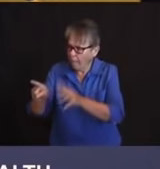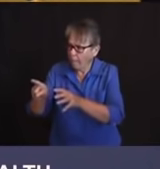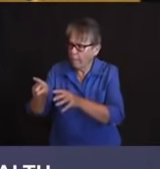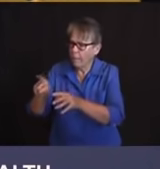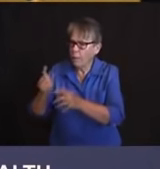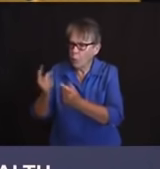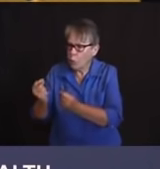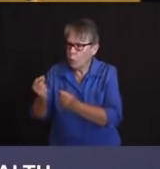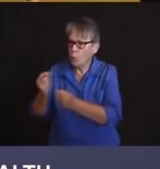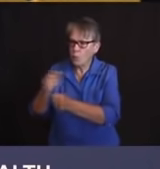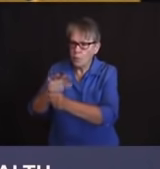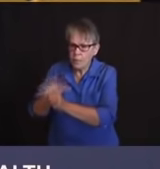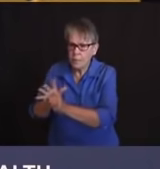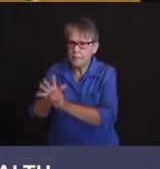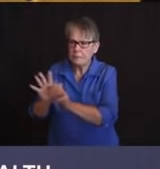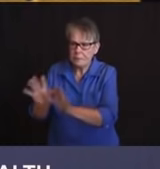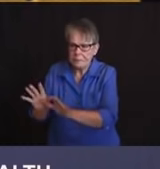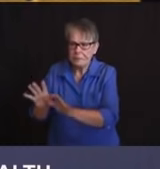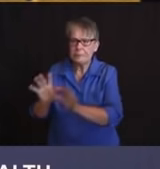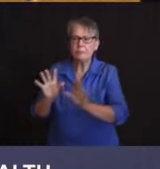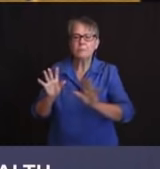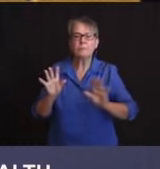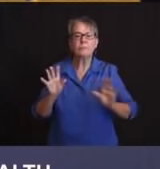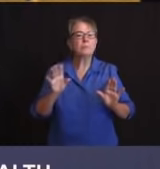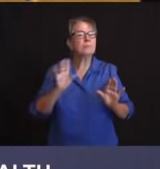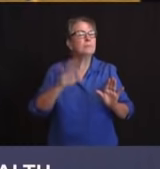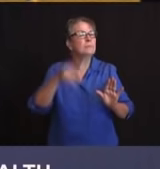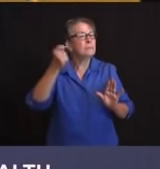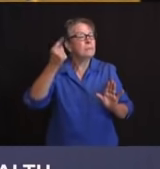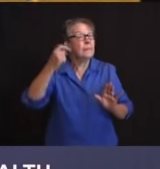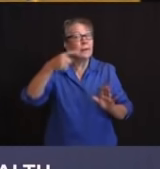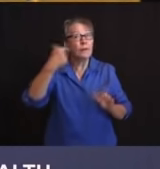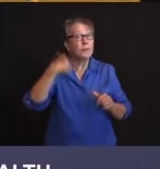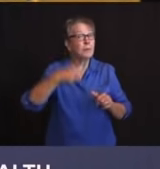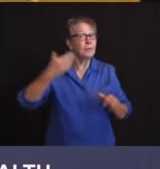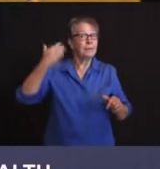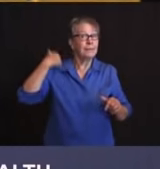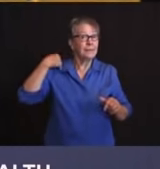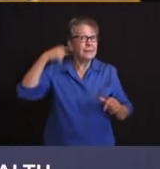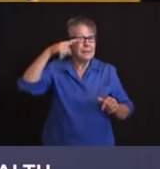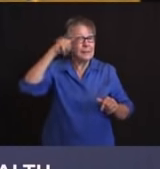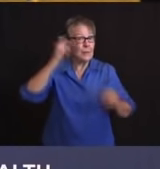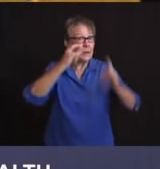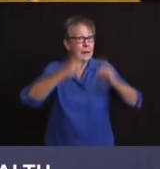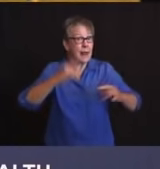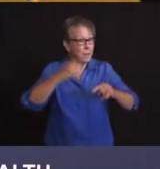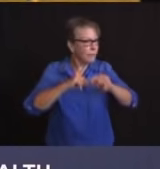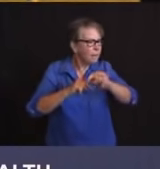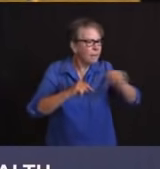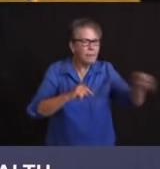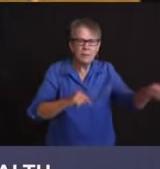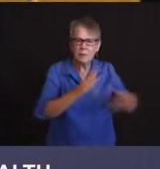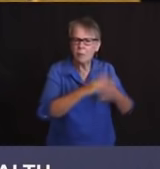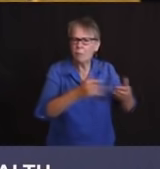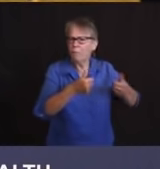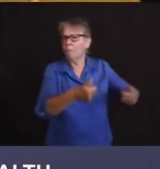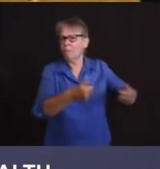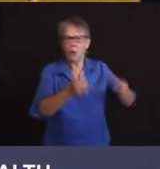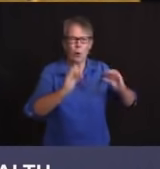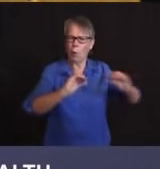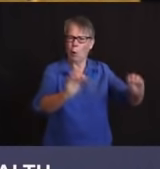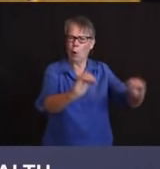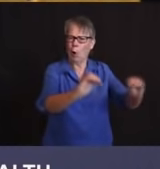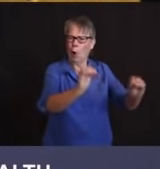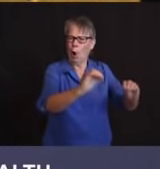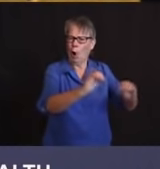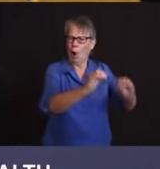their teams and Zakia have worked on with the districts. And so I don't think anyone in the category of why this school year won't be a